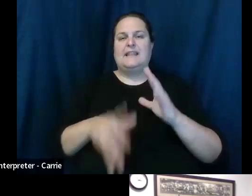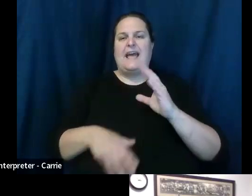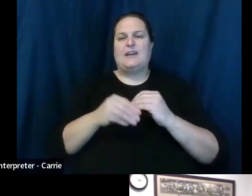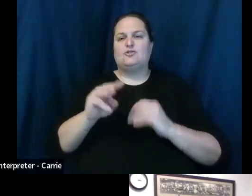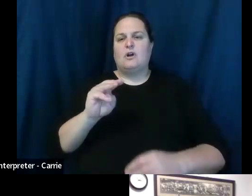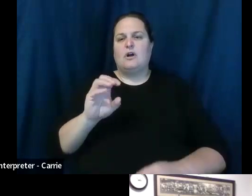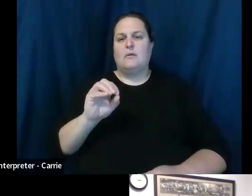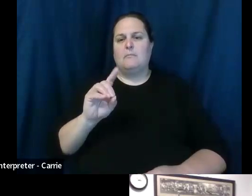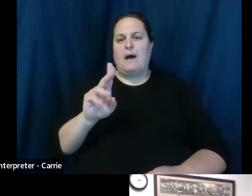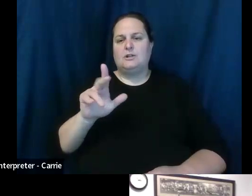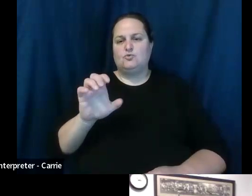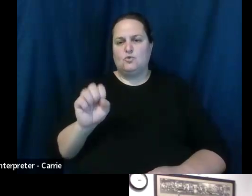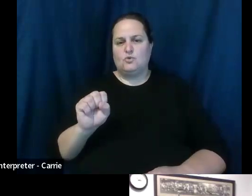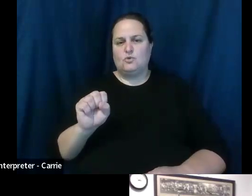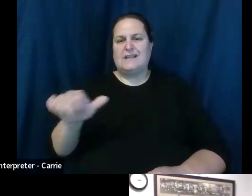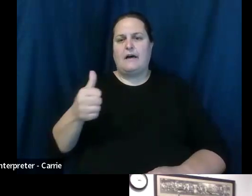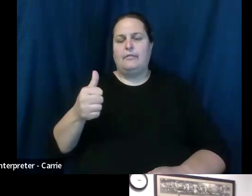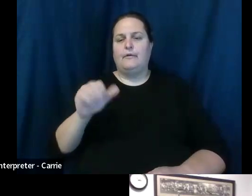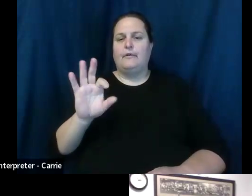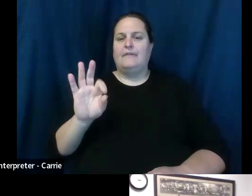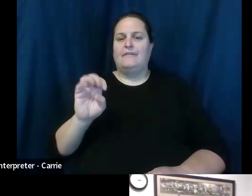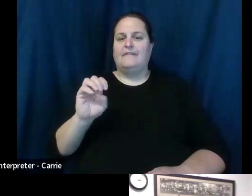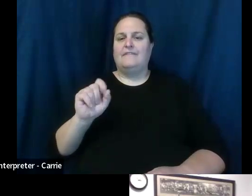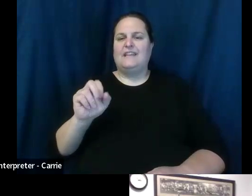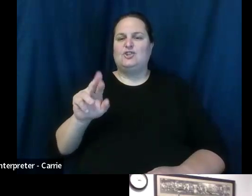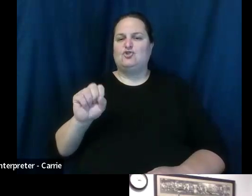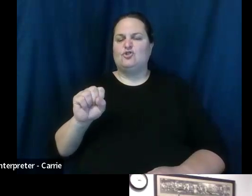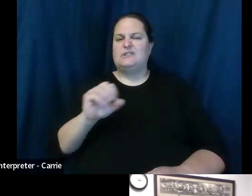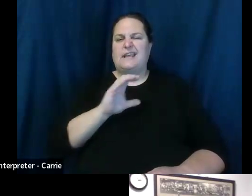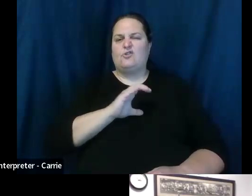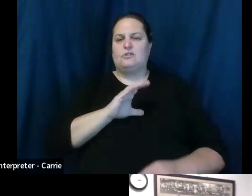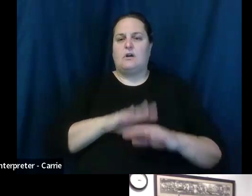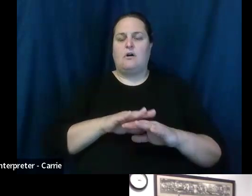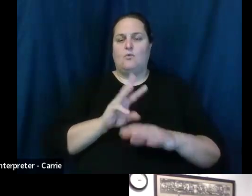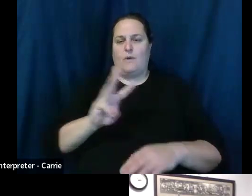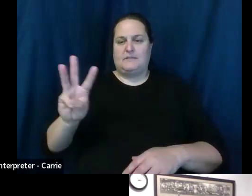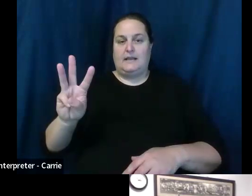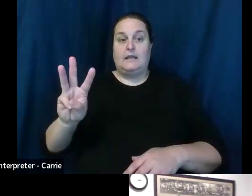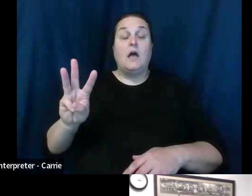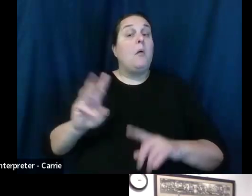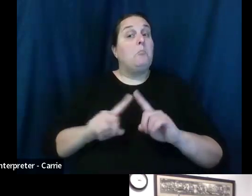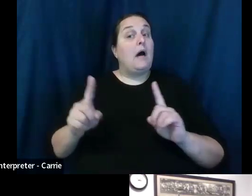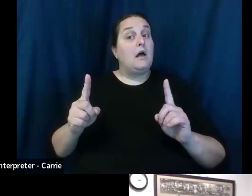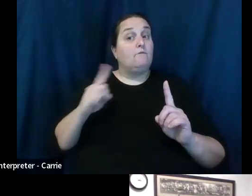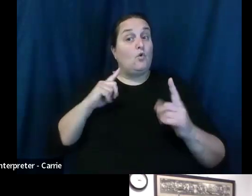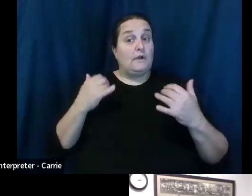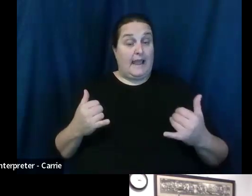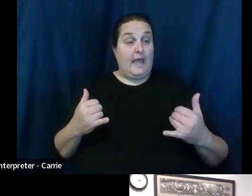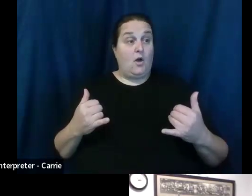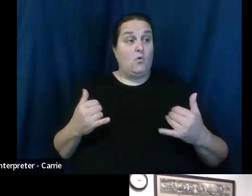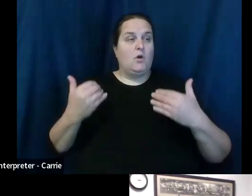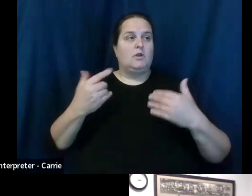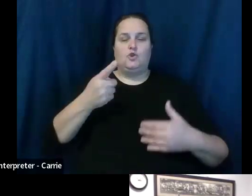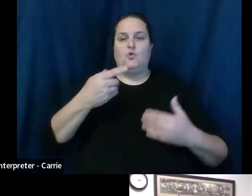modules and talk about some of the other features of the website. But in the meantime, you do have some of these action